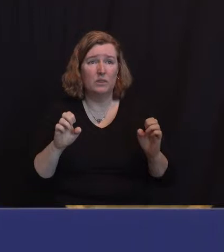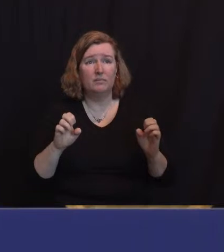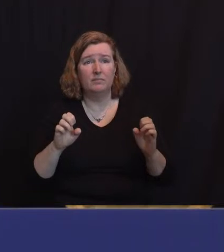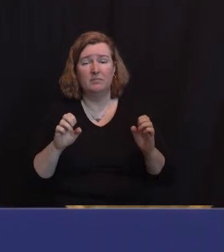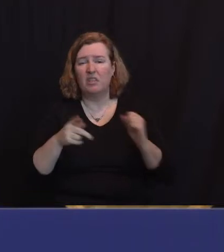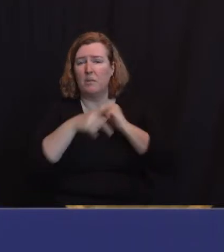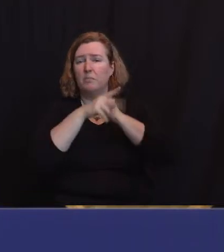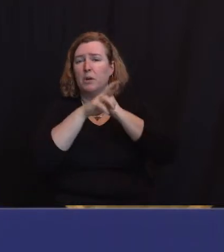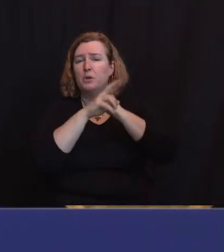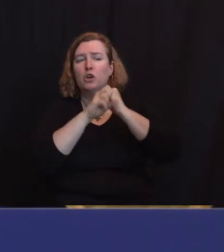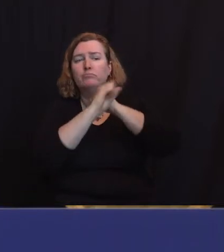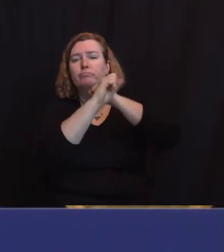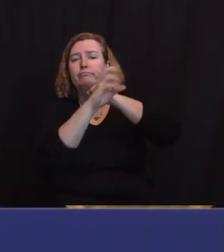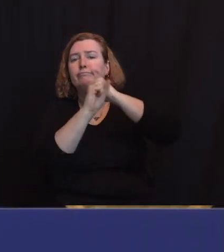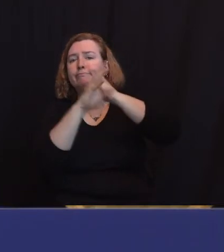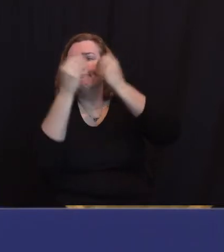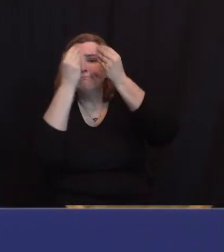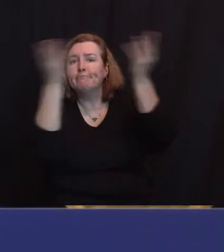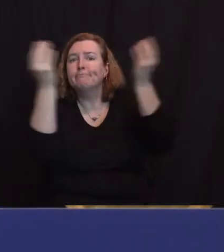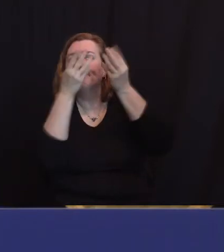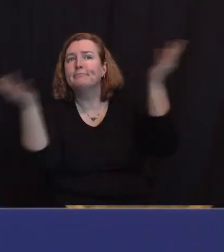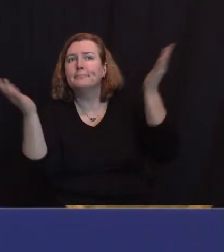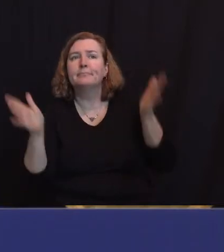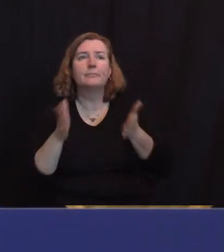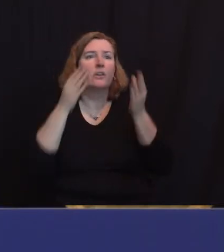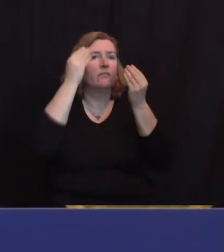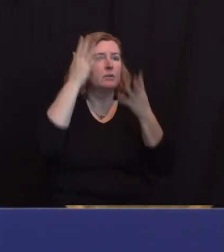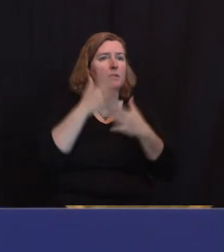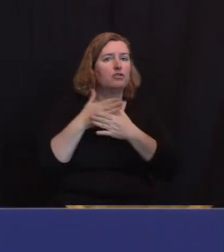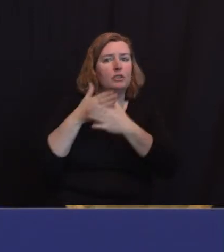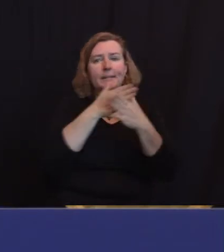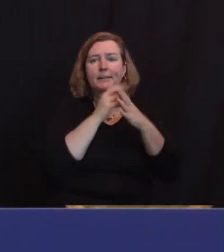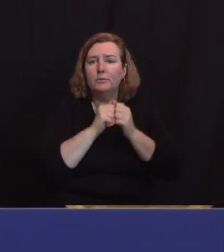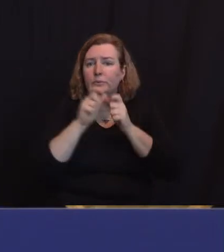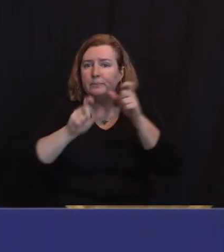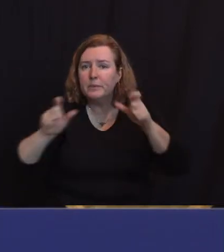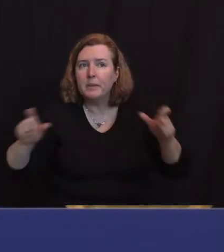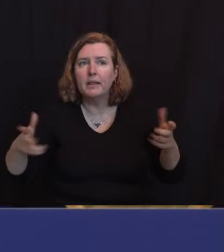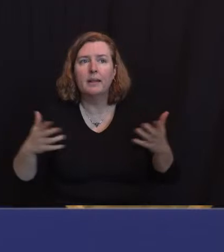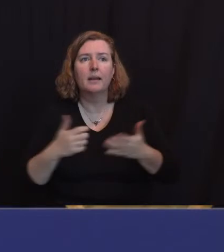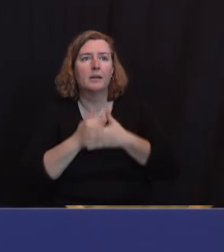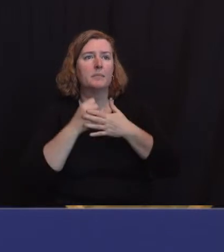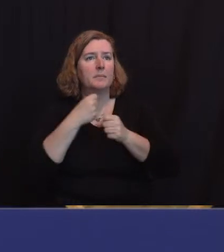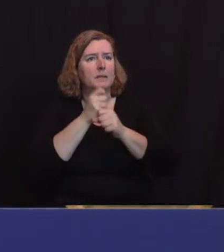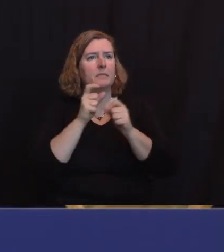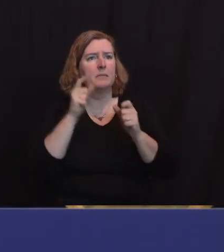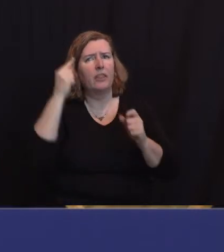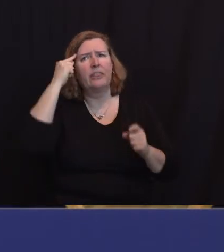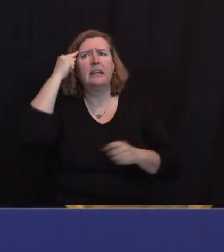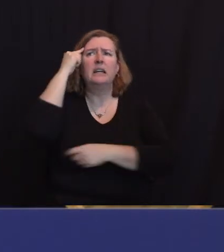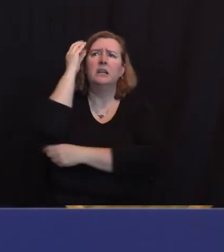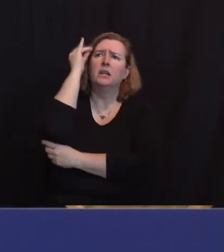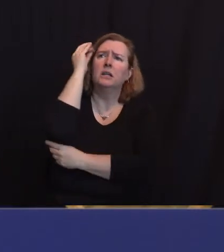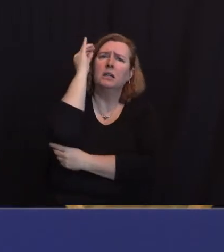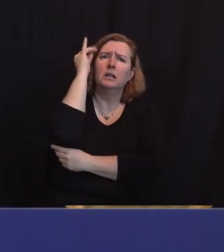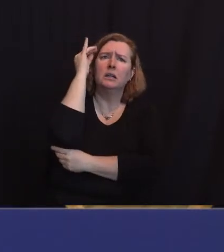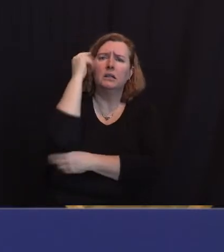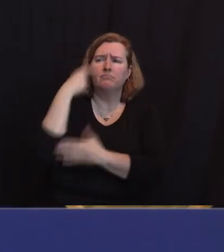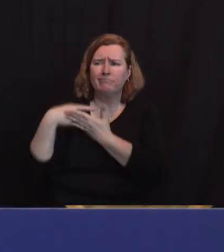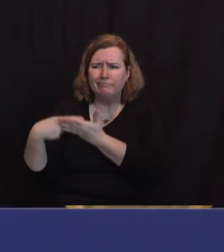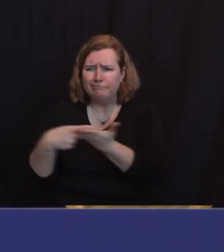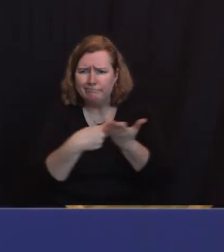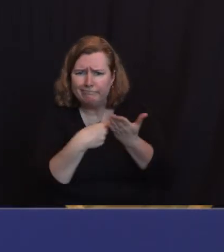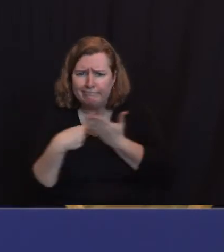to get information into people's homes and have them talking and thinking about this, and so on and so forth? Thank